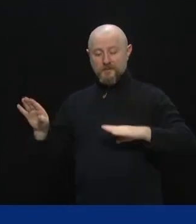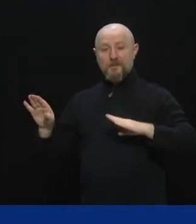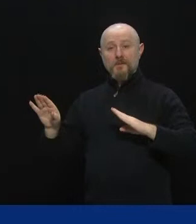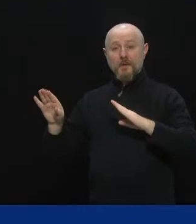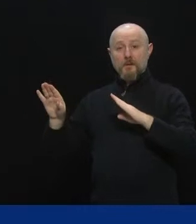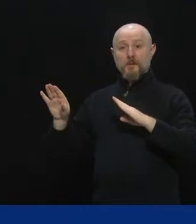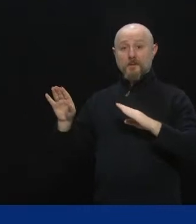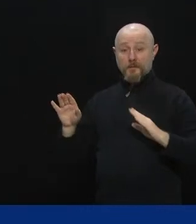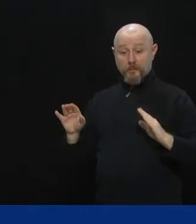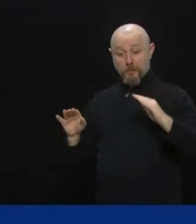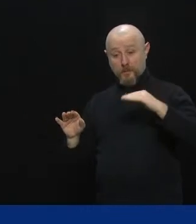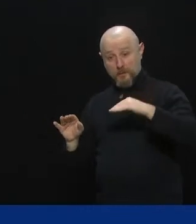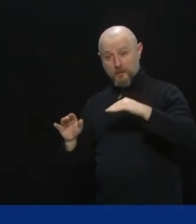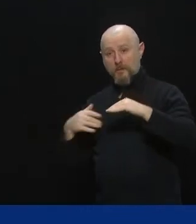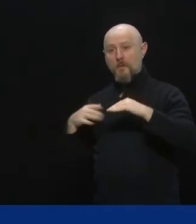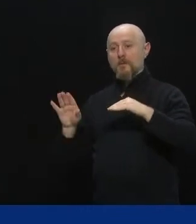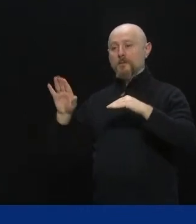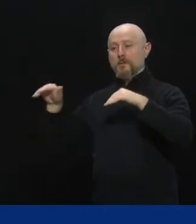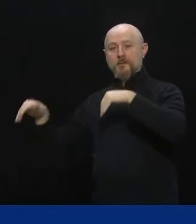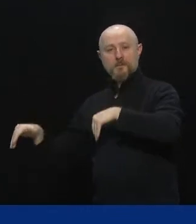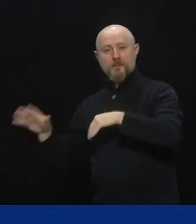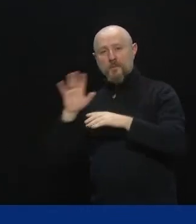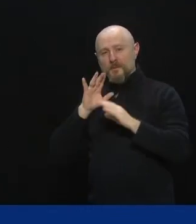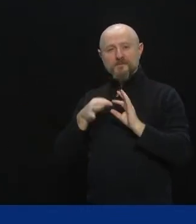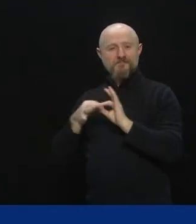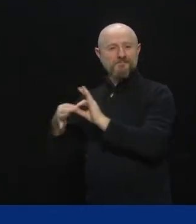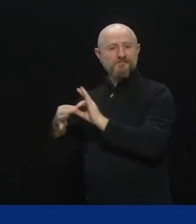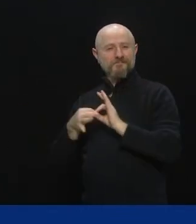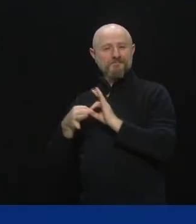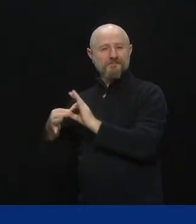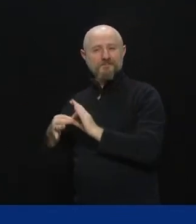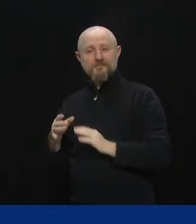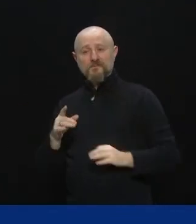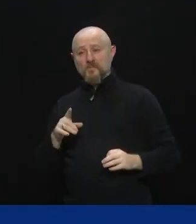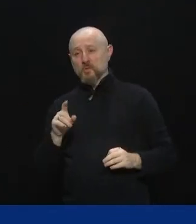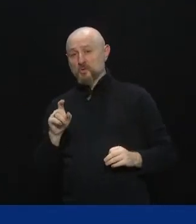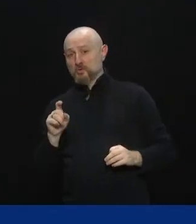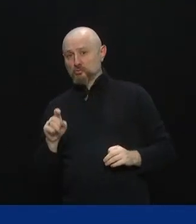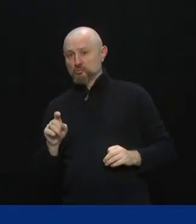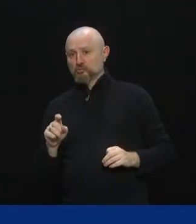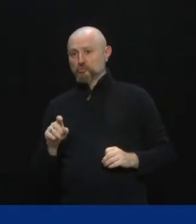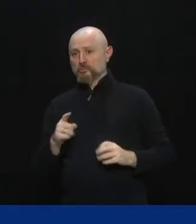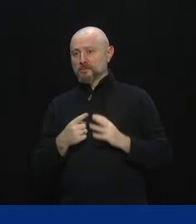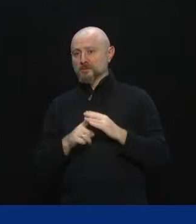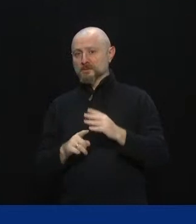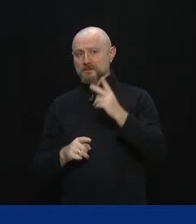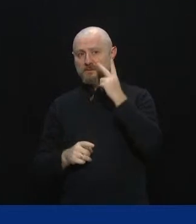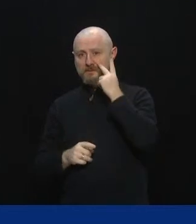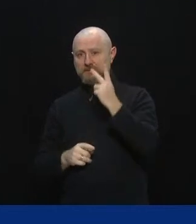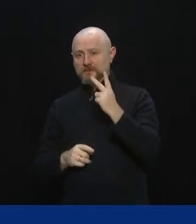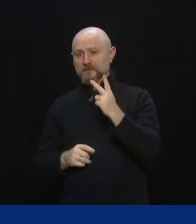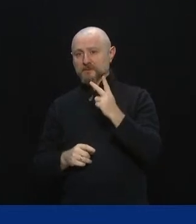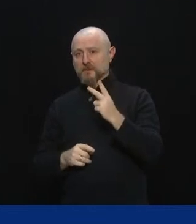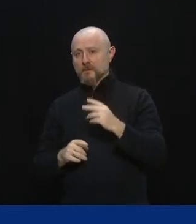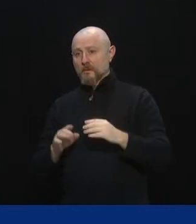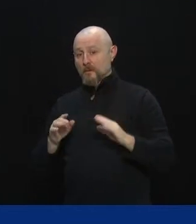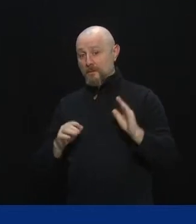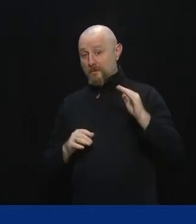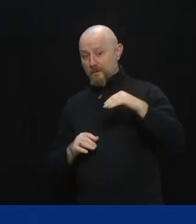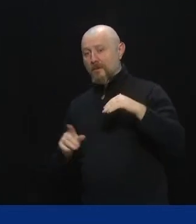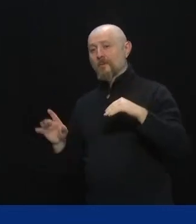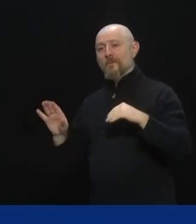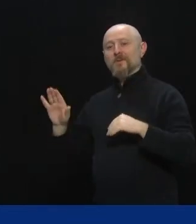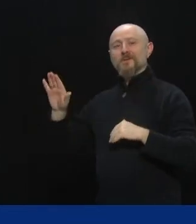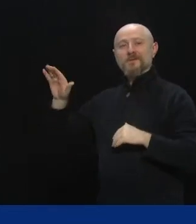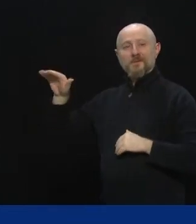of cases, that hospitalizations should start seeing a plateau, as beginnings of a plateau. I'm not declaring an official plateau, but a